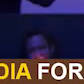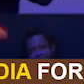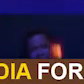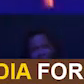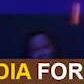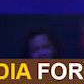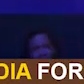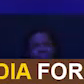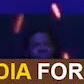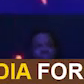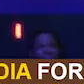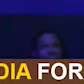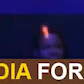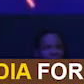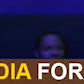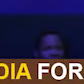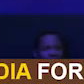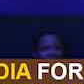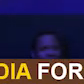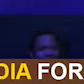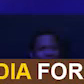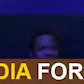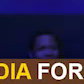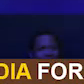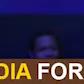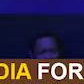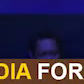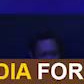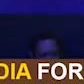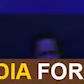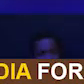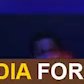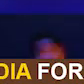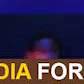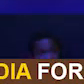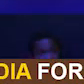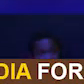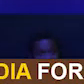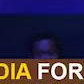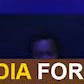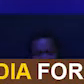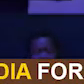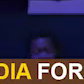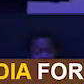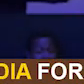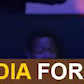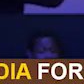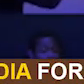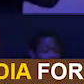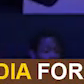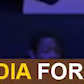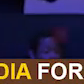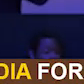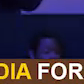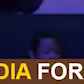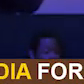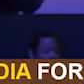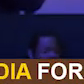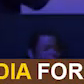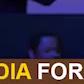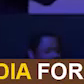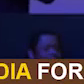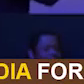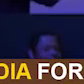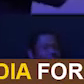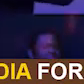Yesu. Normally we are familiar with Barabbas, but he was called Jesus Barabbas. Na ni ayenim no kra no empembi